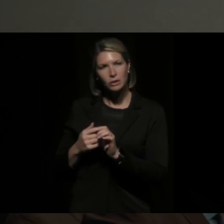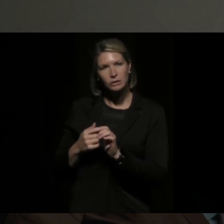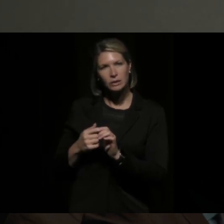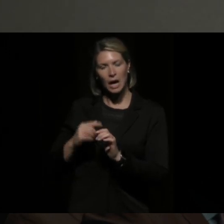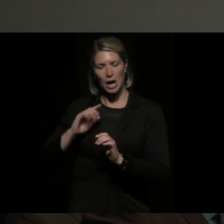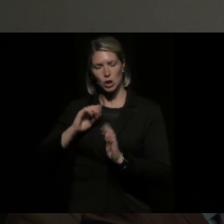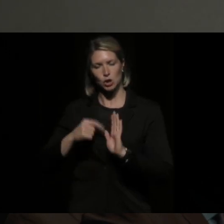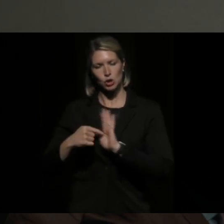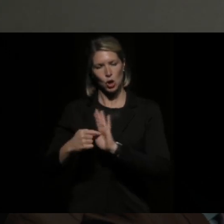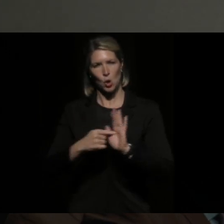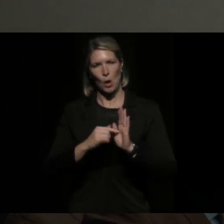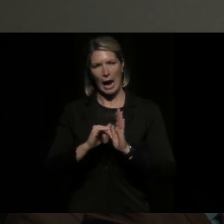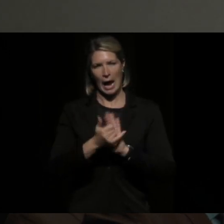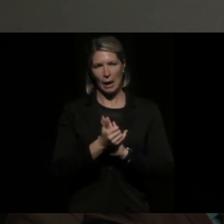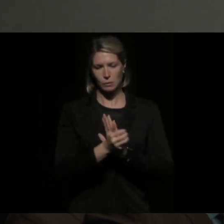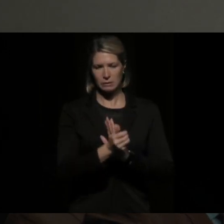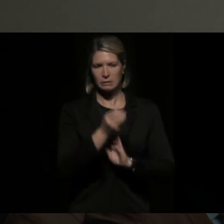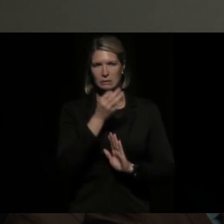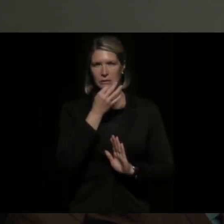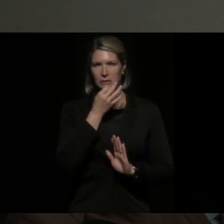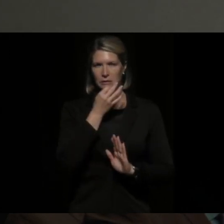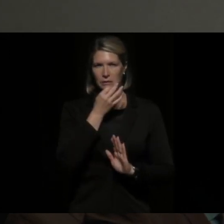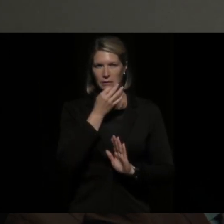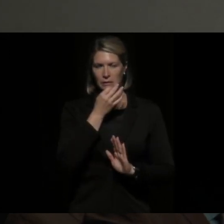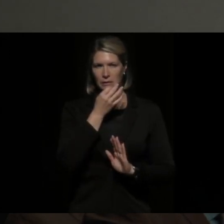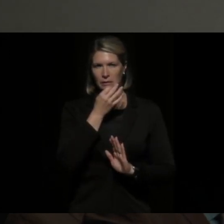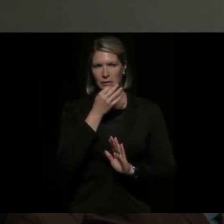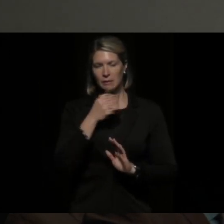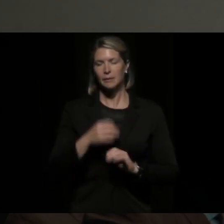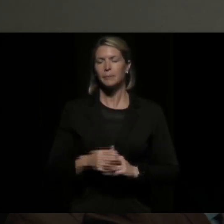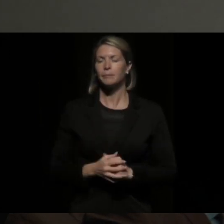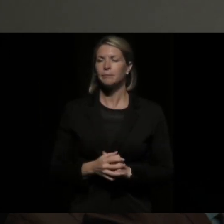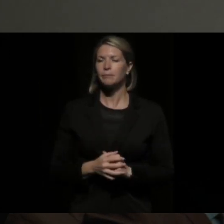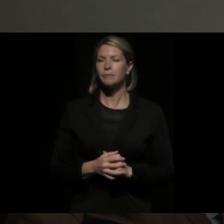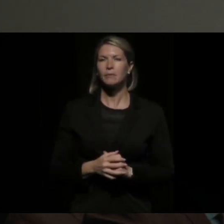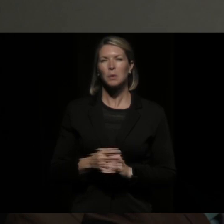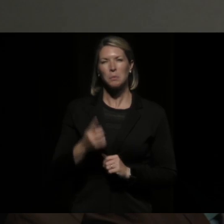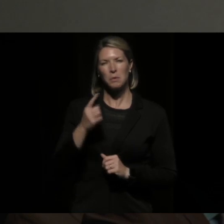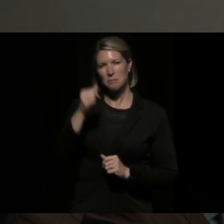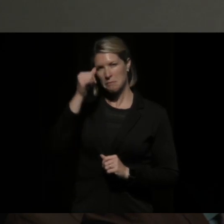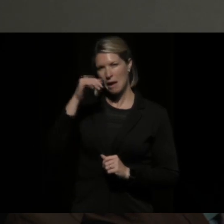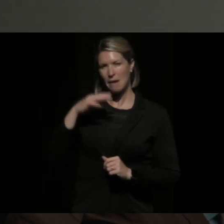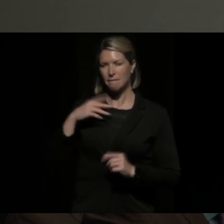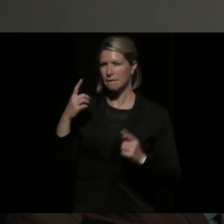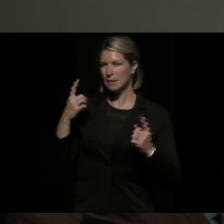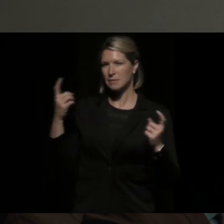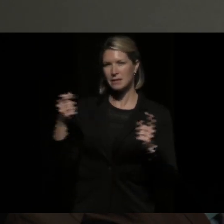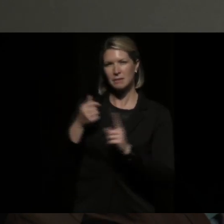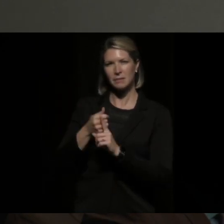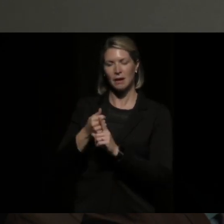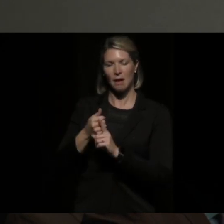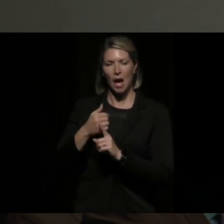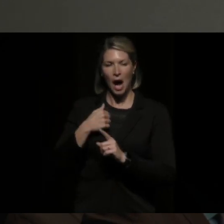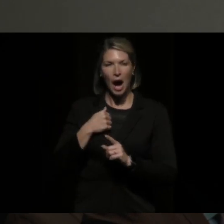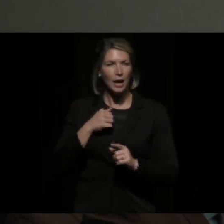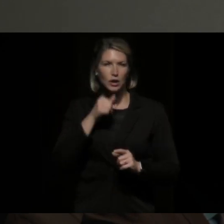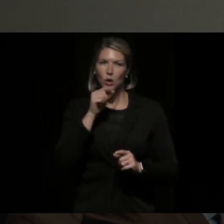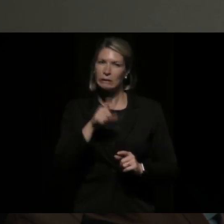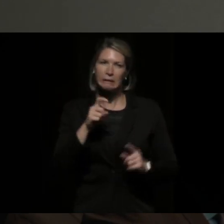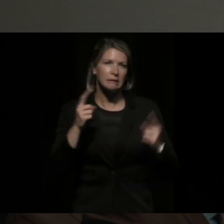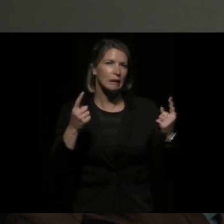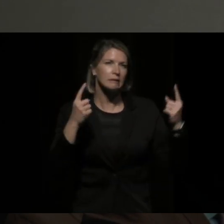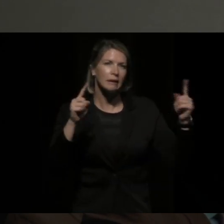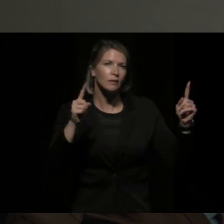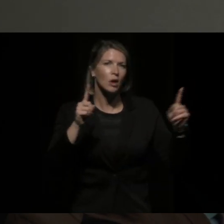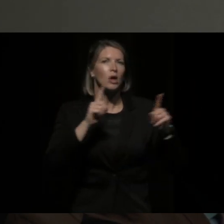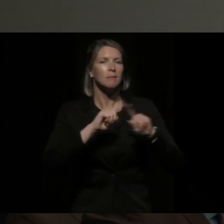abilities. Abraham Lincoln put it this way: I'm not bound to succeed, but I am bound to live up